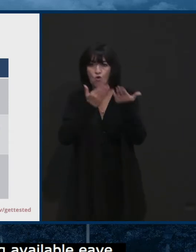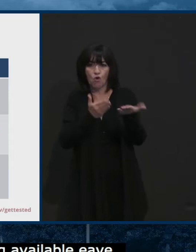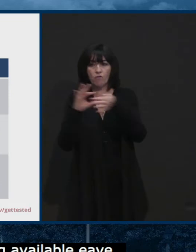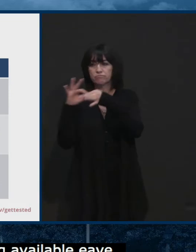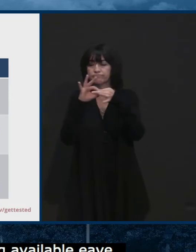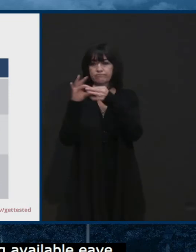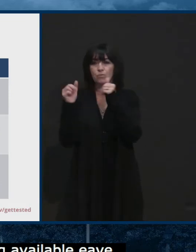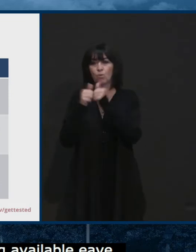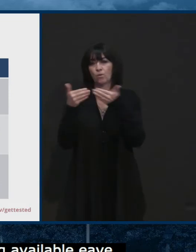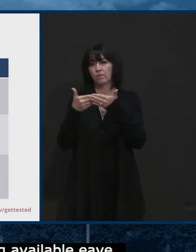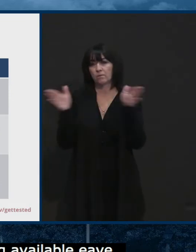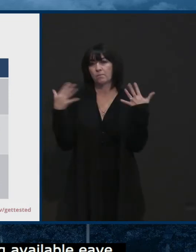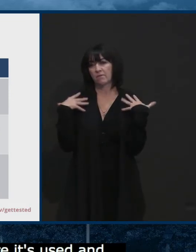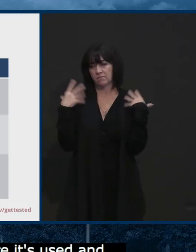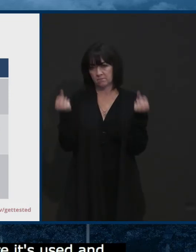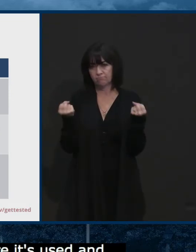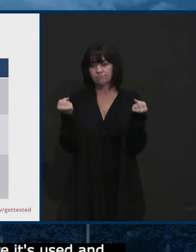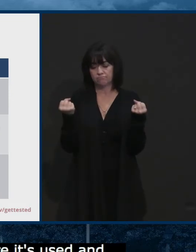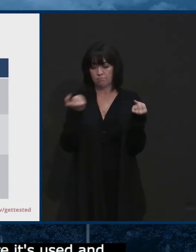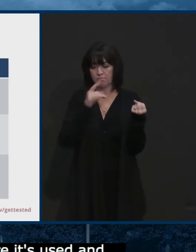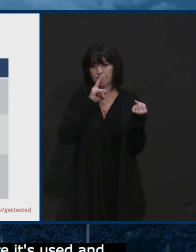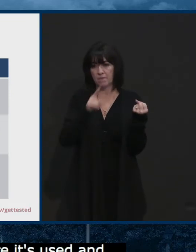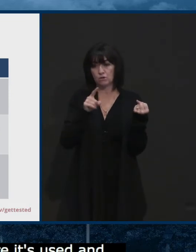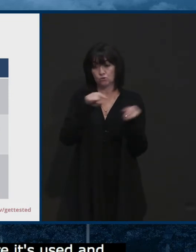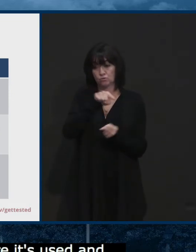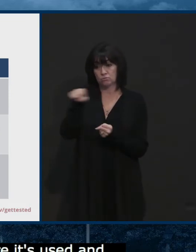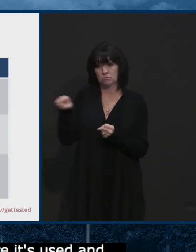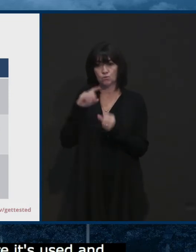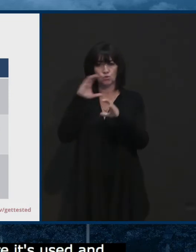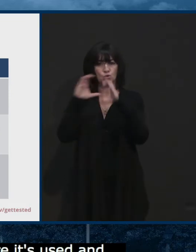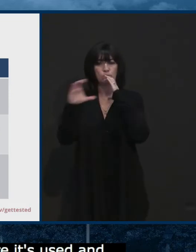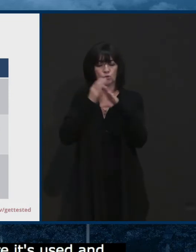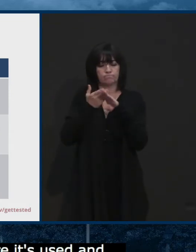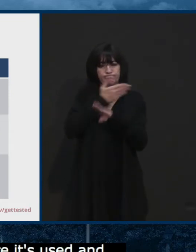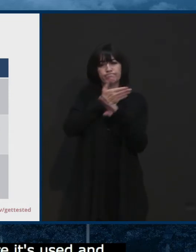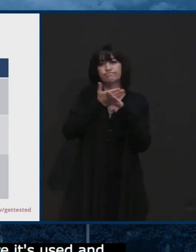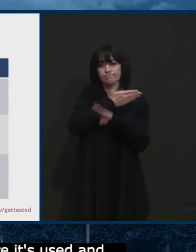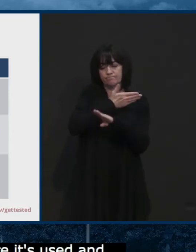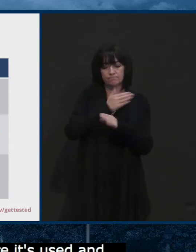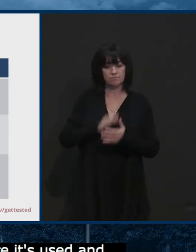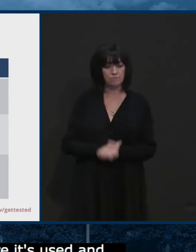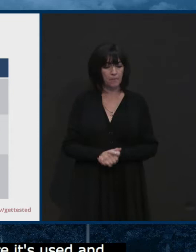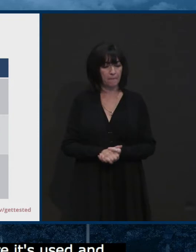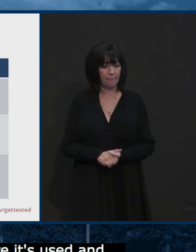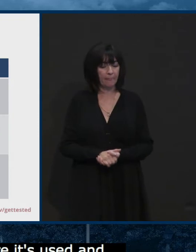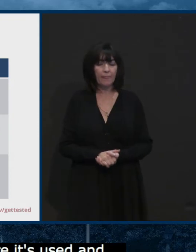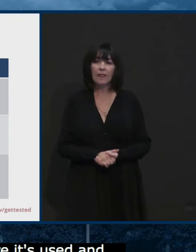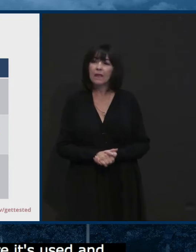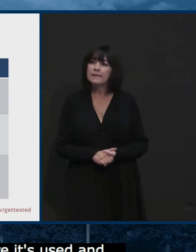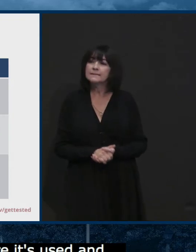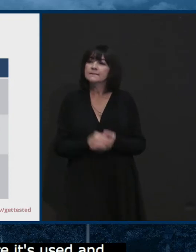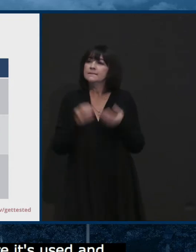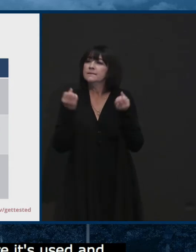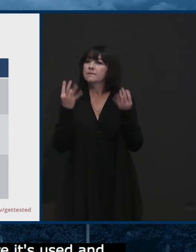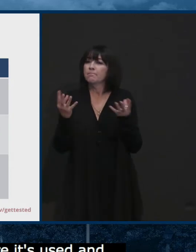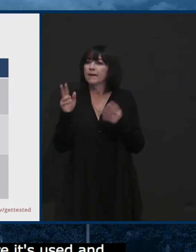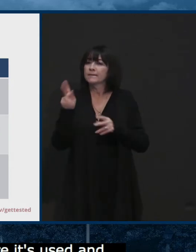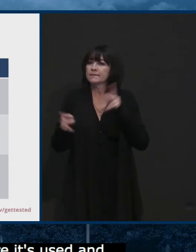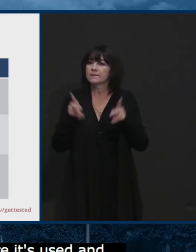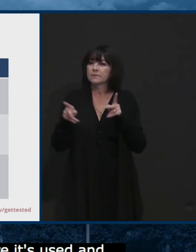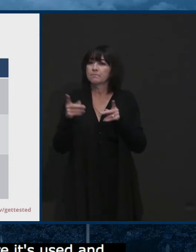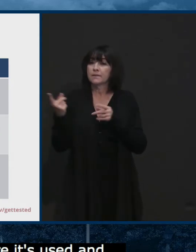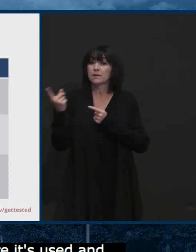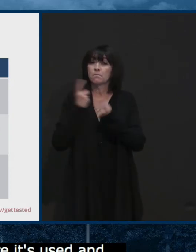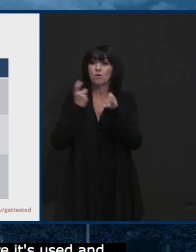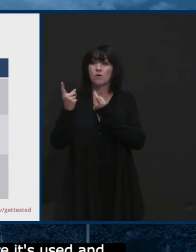public health and our other partners to make sure that gets communicated in advance. The other question, I know we have a lot that I wanted to cover a little